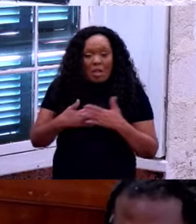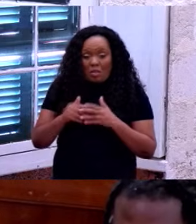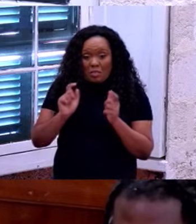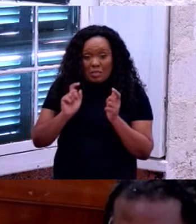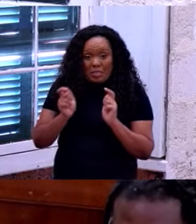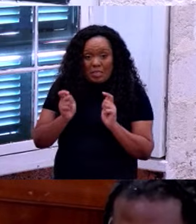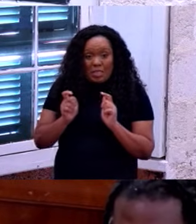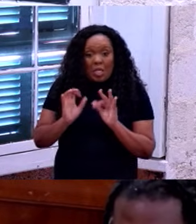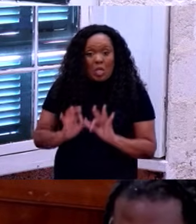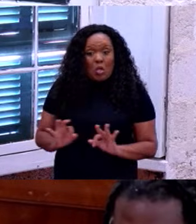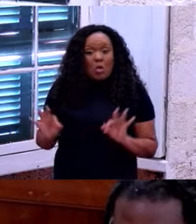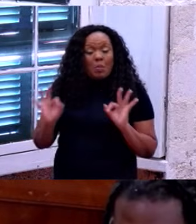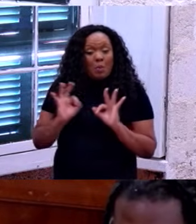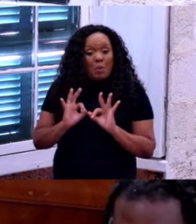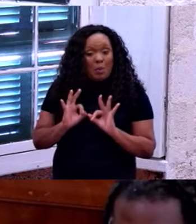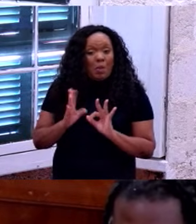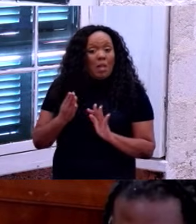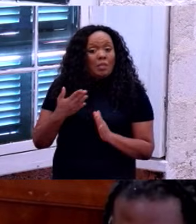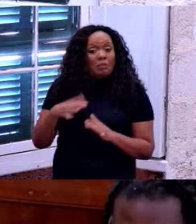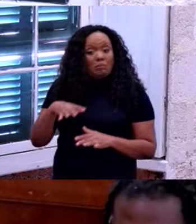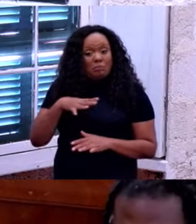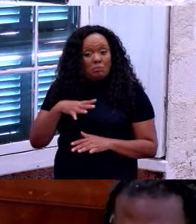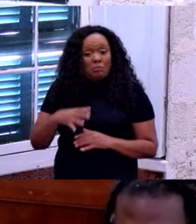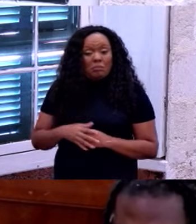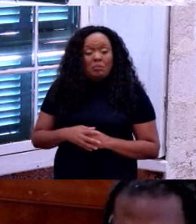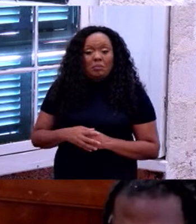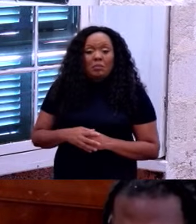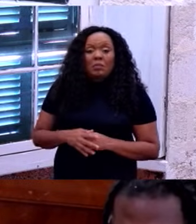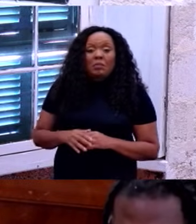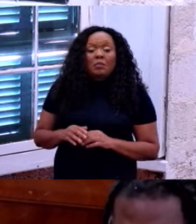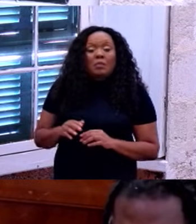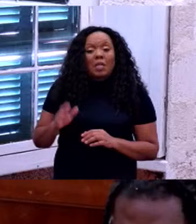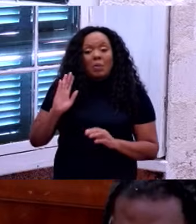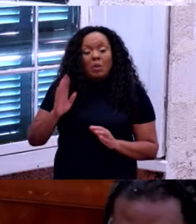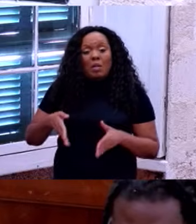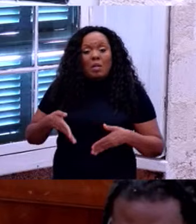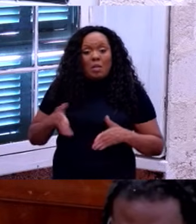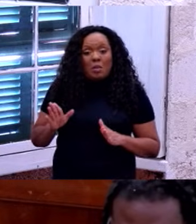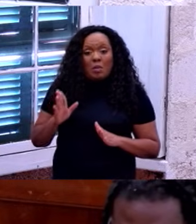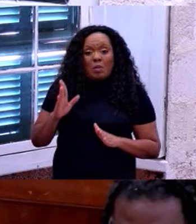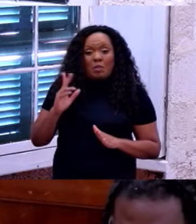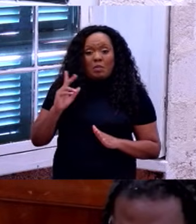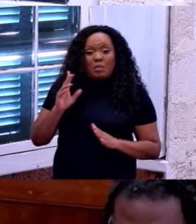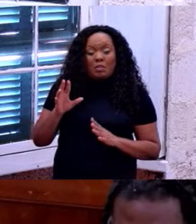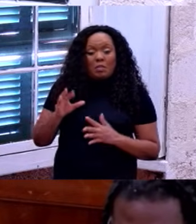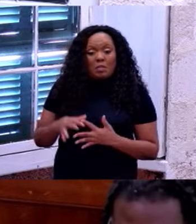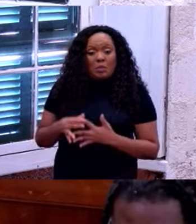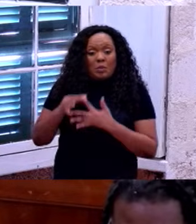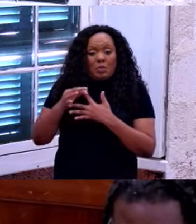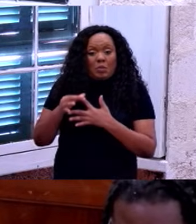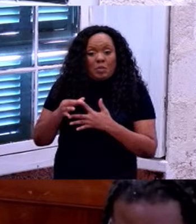They are to enable the election of a Speaker of the House of Assembly,